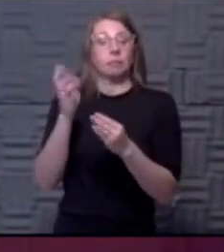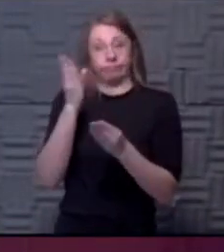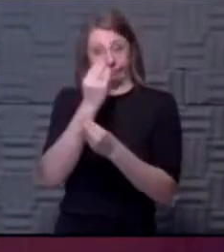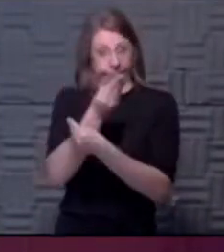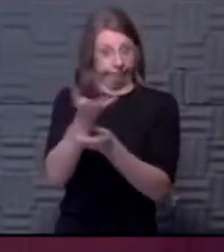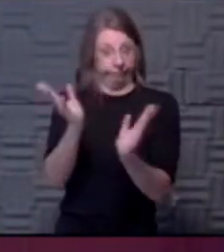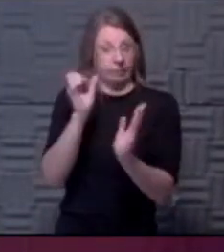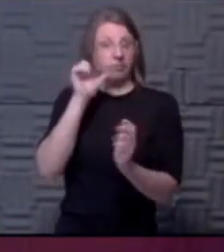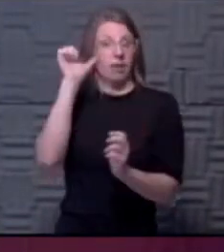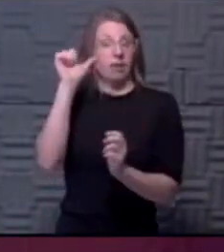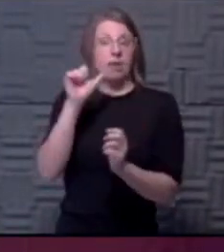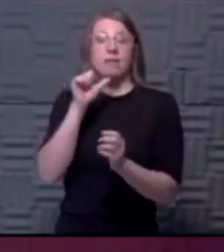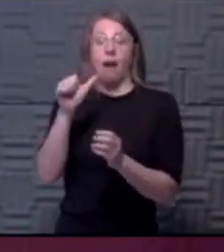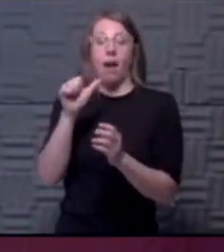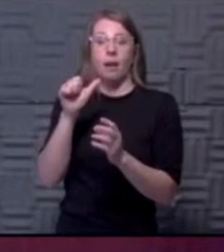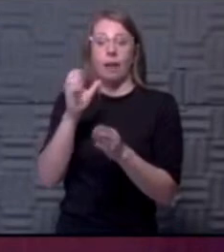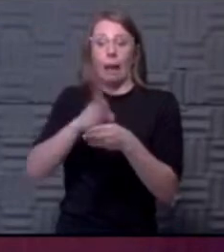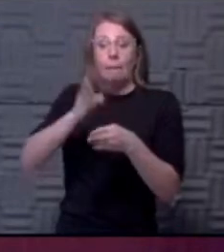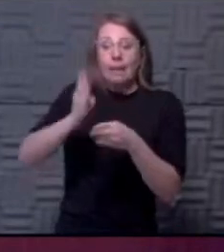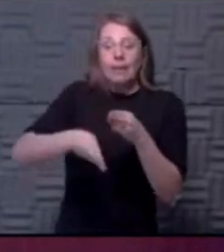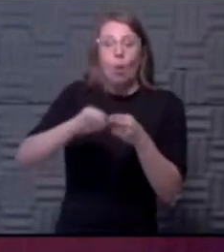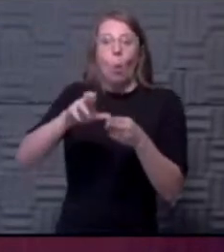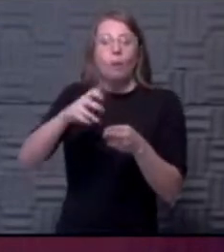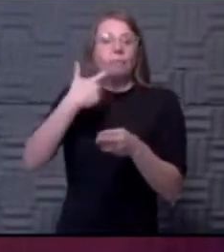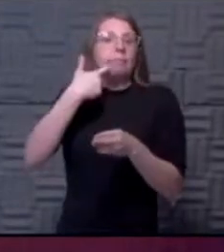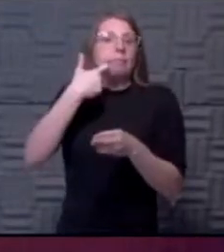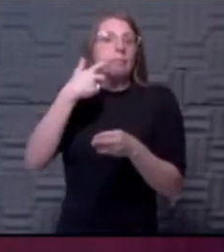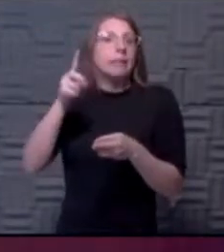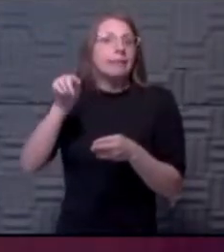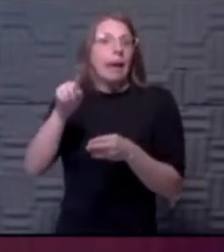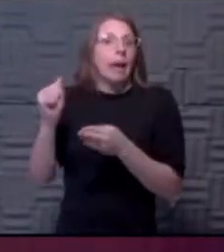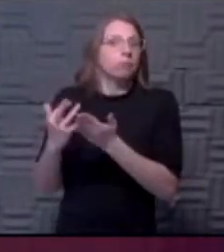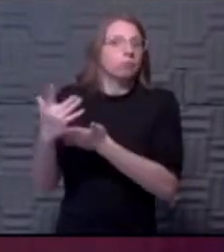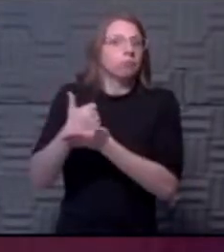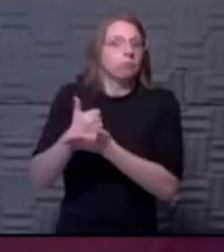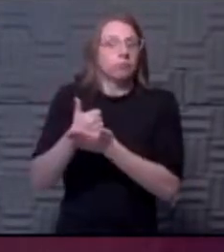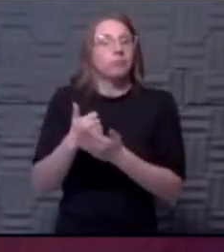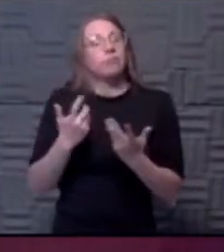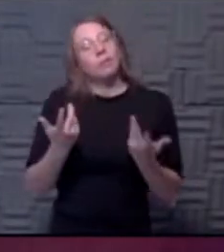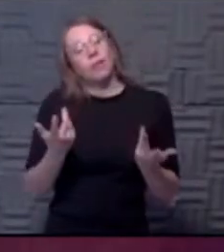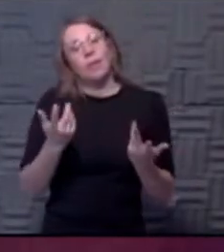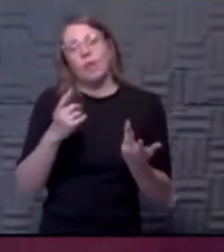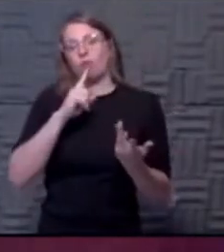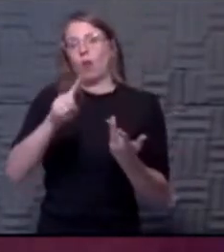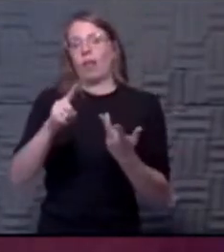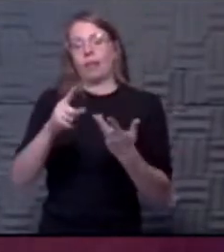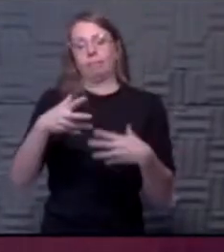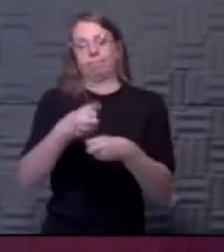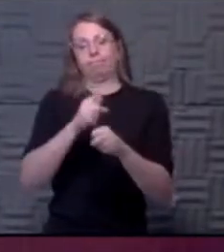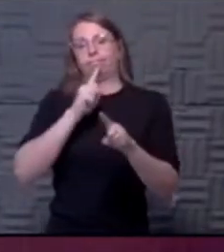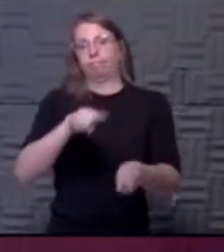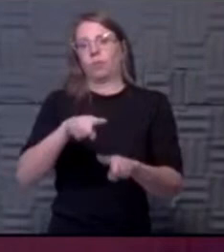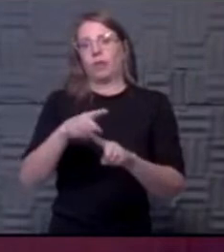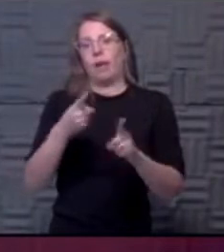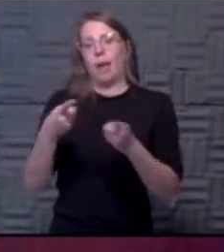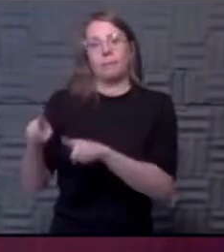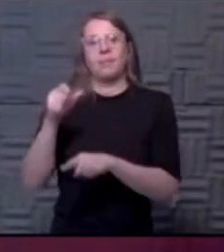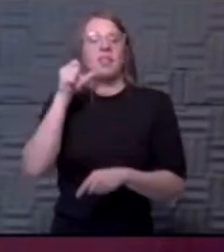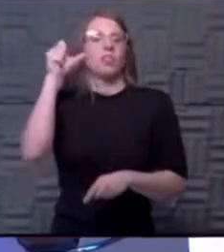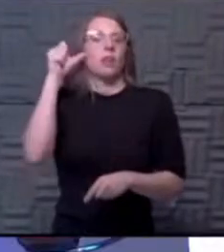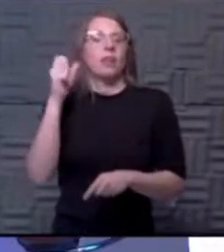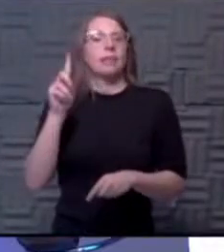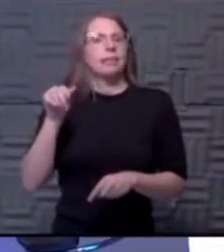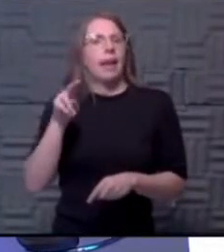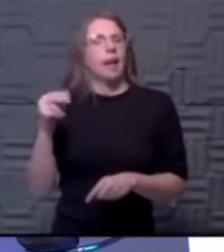might not be the complete or most current data set. Mm-hmm. So that's really the answer to what happened yesterday. Dana, I